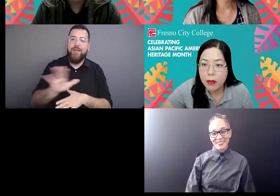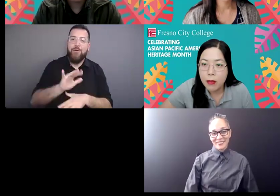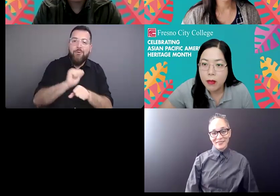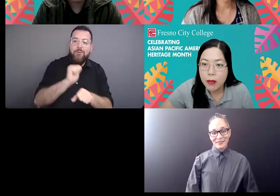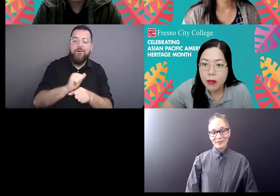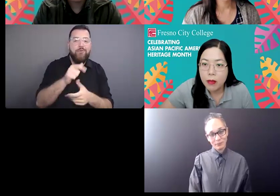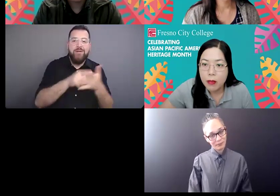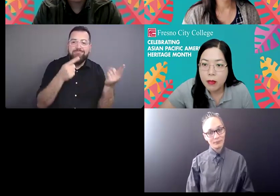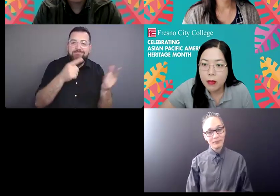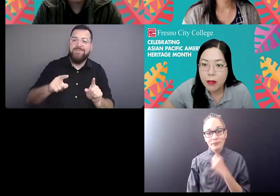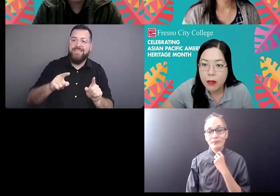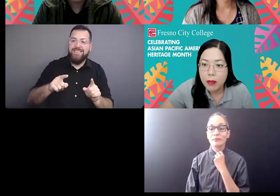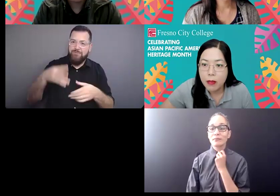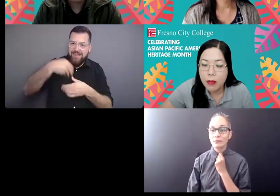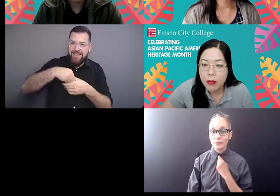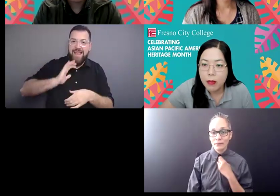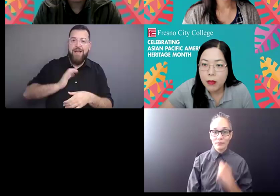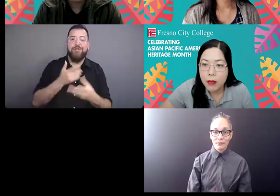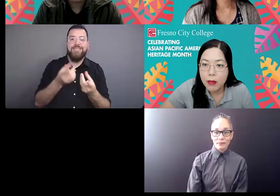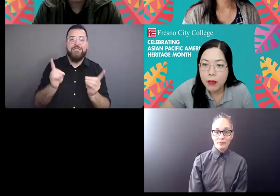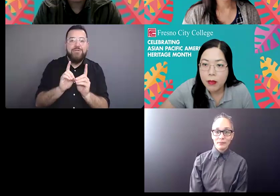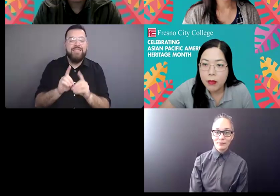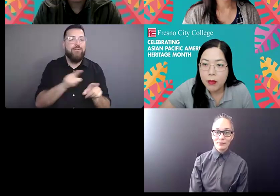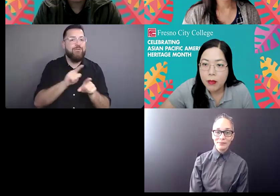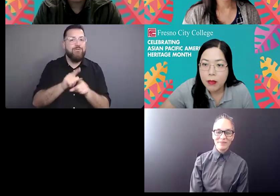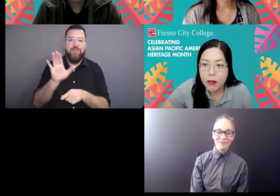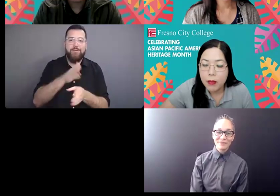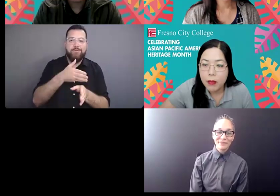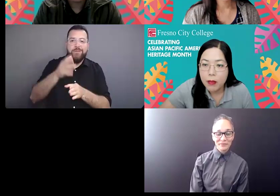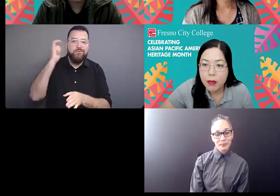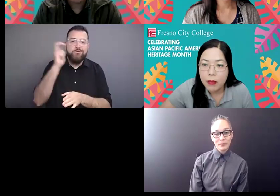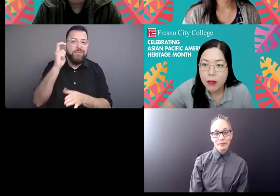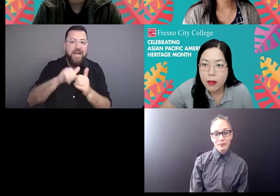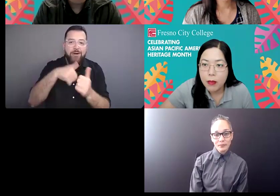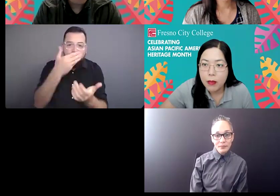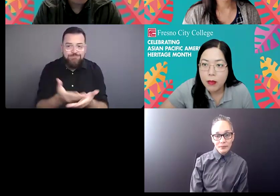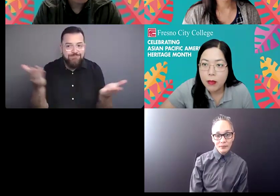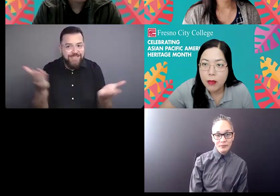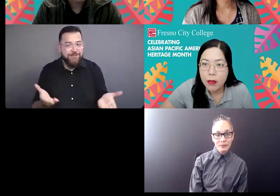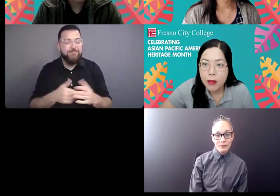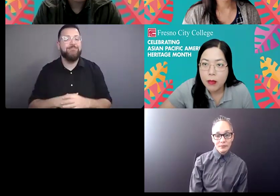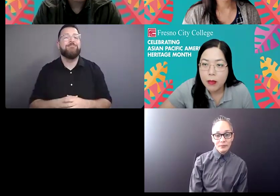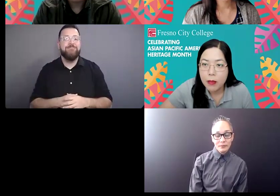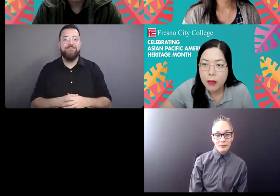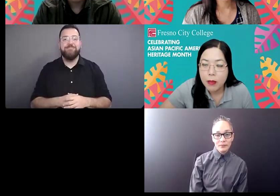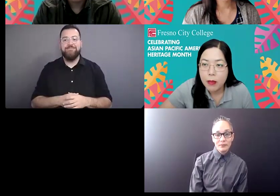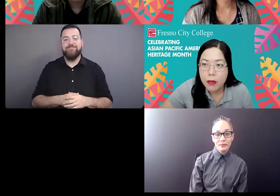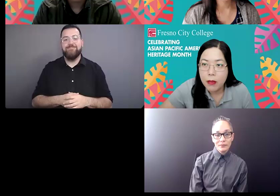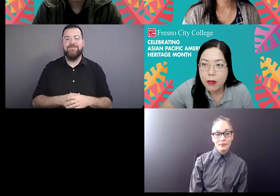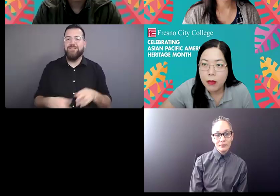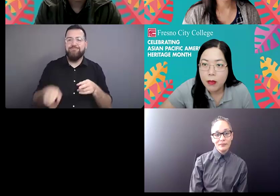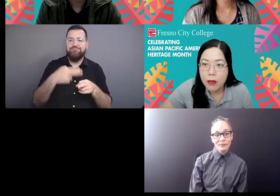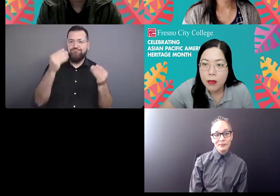at our district and also how they got here. Now, just a little bit of kind of housekeeping